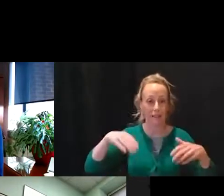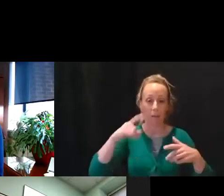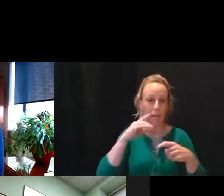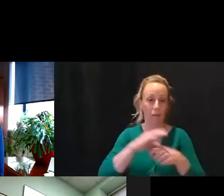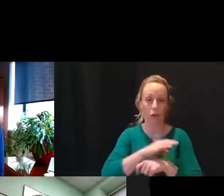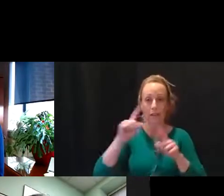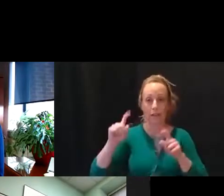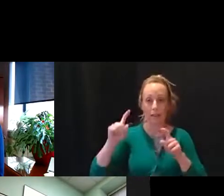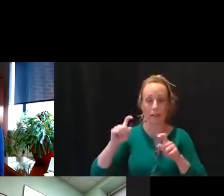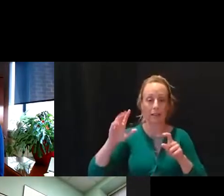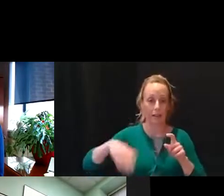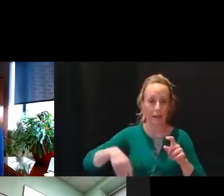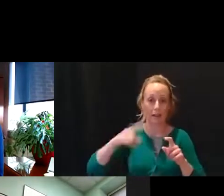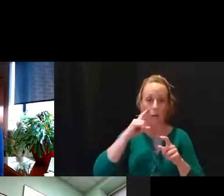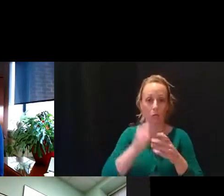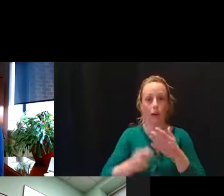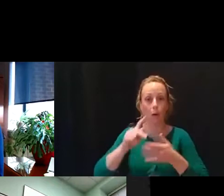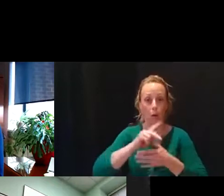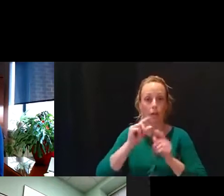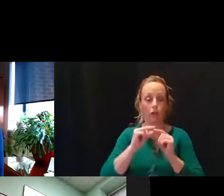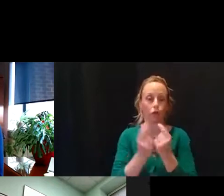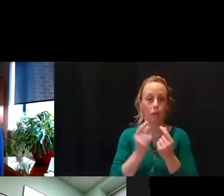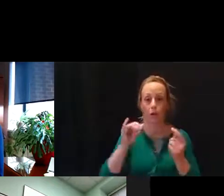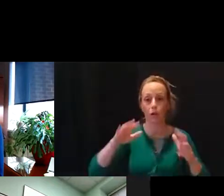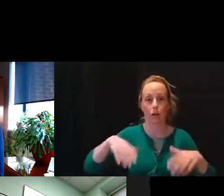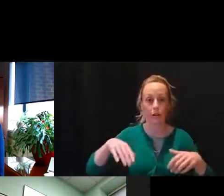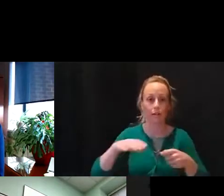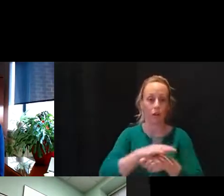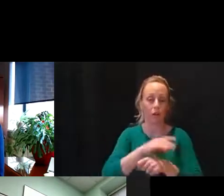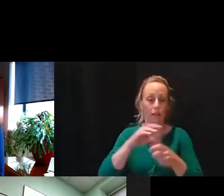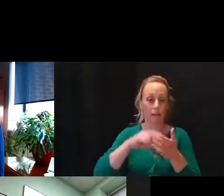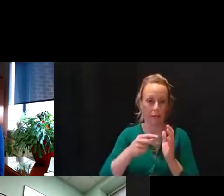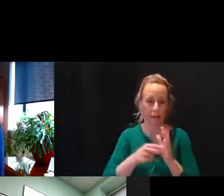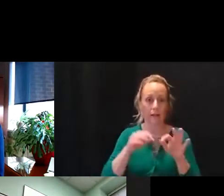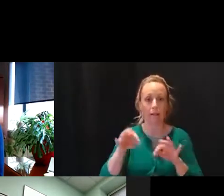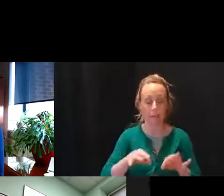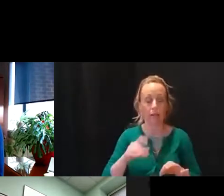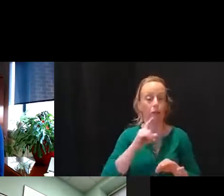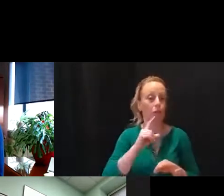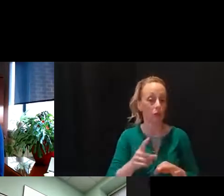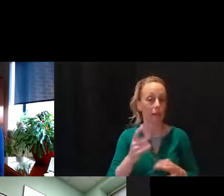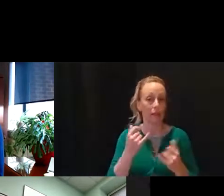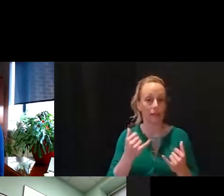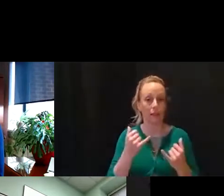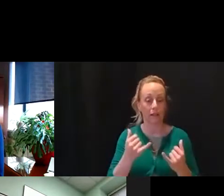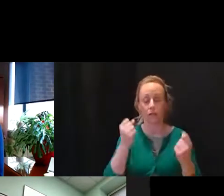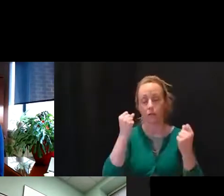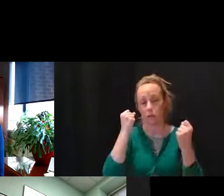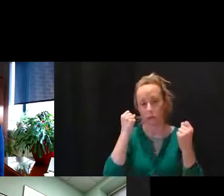tested for priority groups that aren't yet fully defined. Really, at this point, the thoughts are too many to